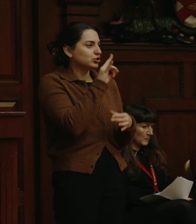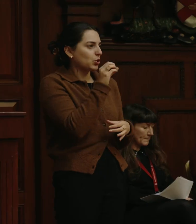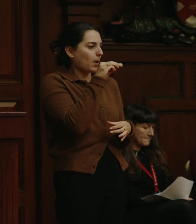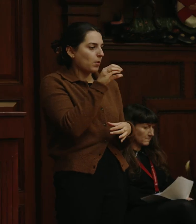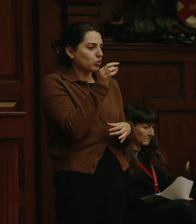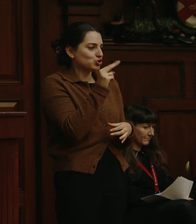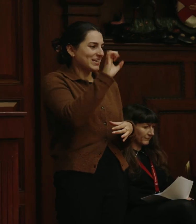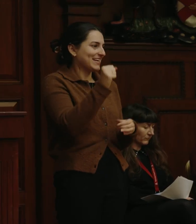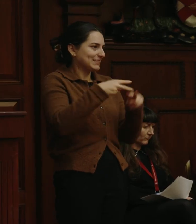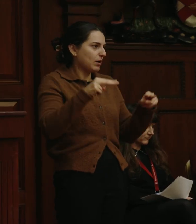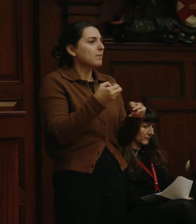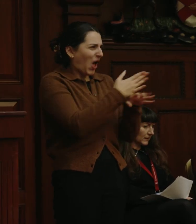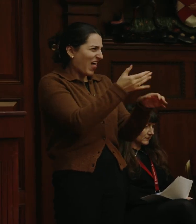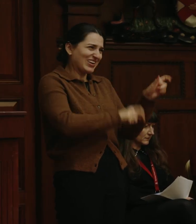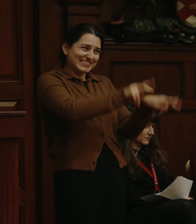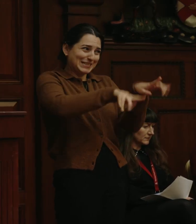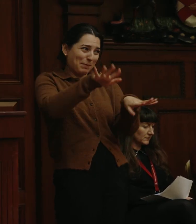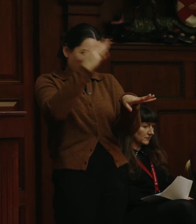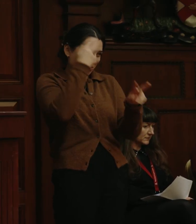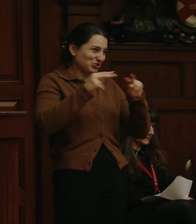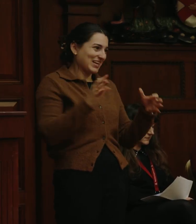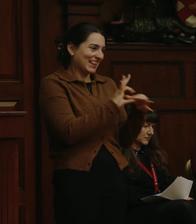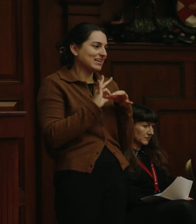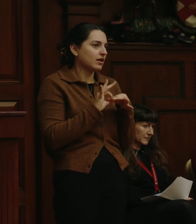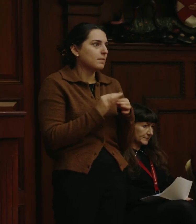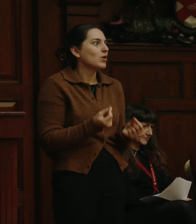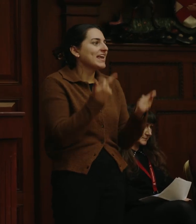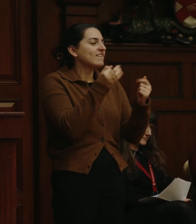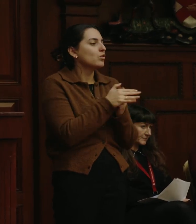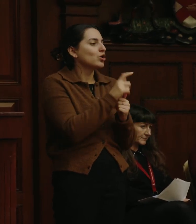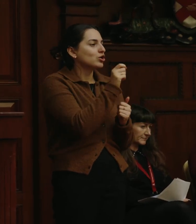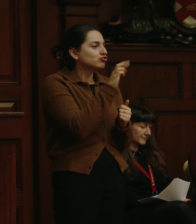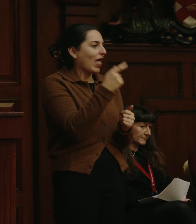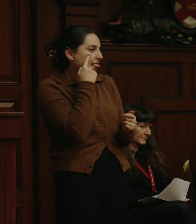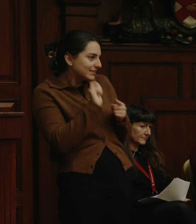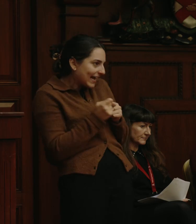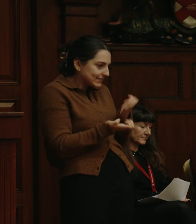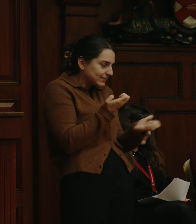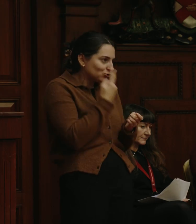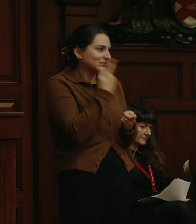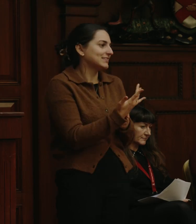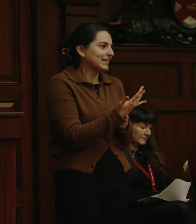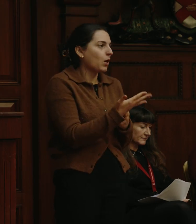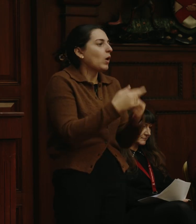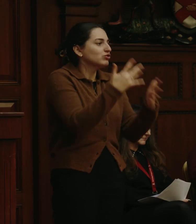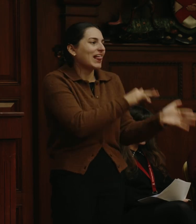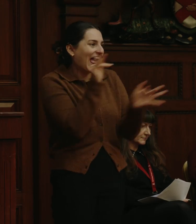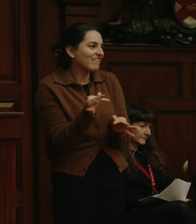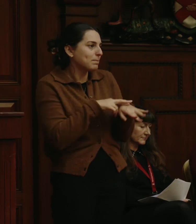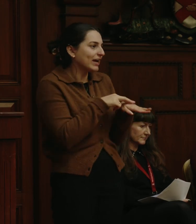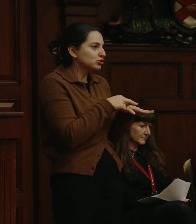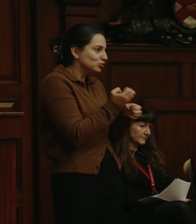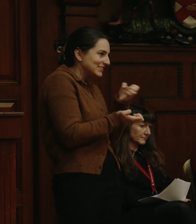very, very similar to each other, it's much easier to do trials and see what the outcomes of the trials are. When